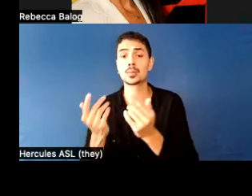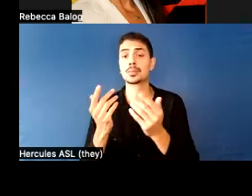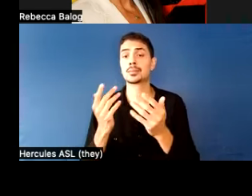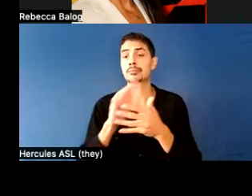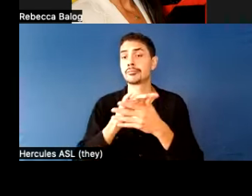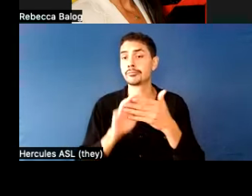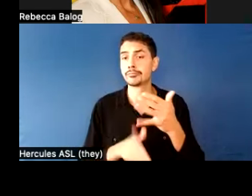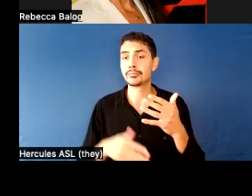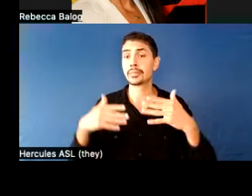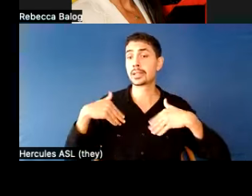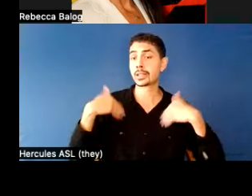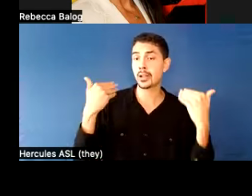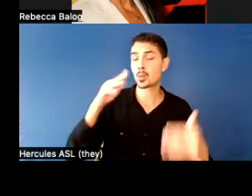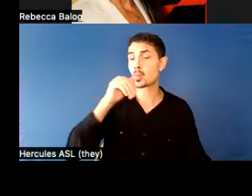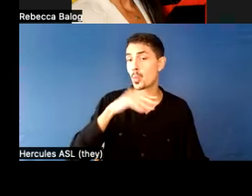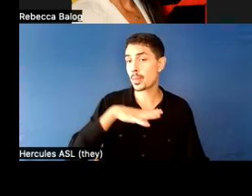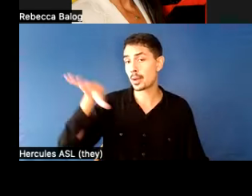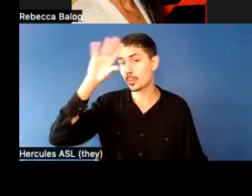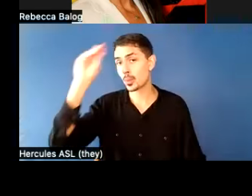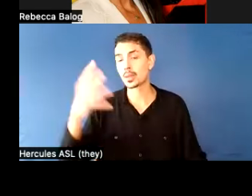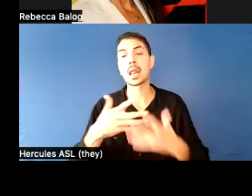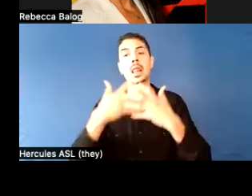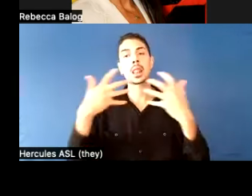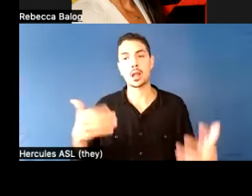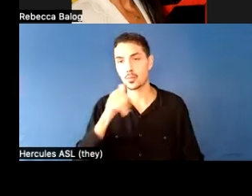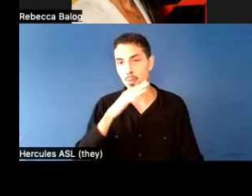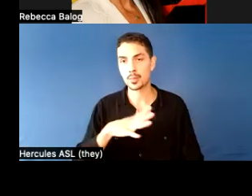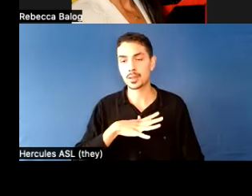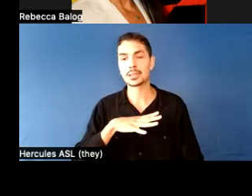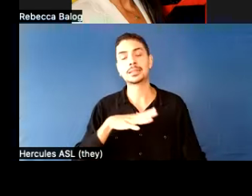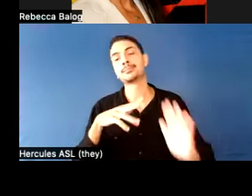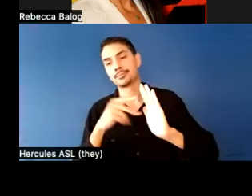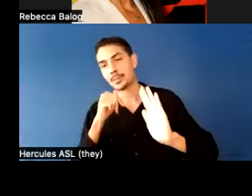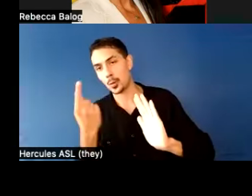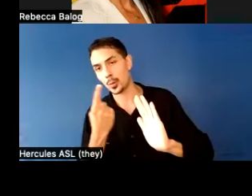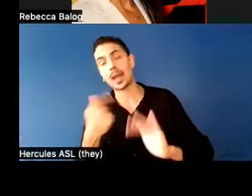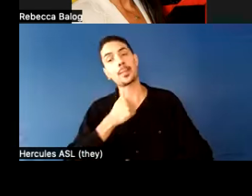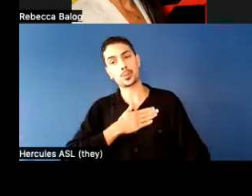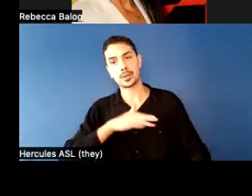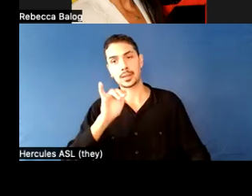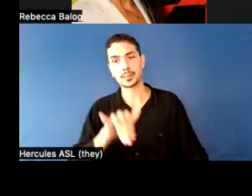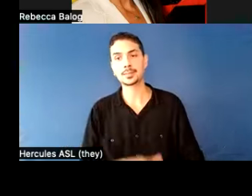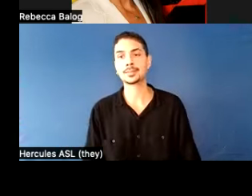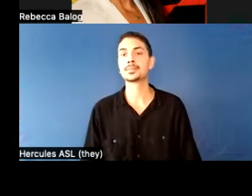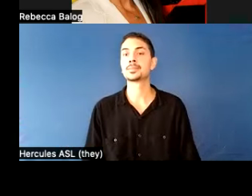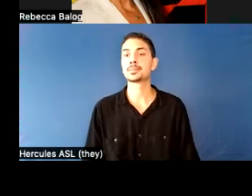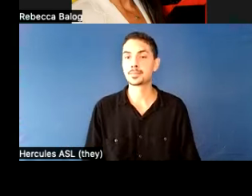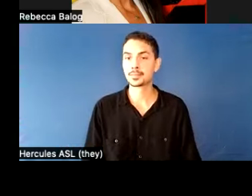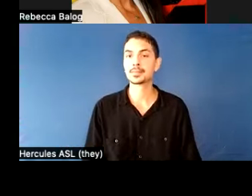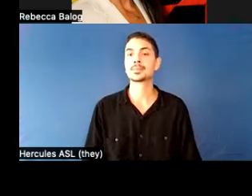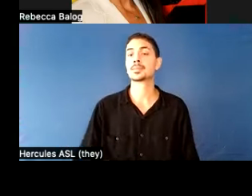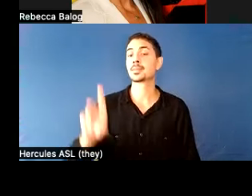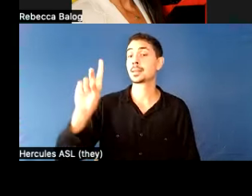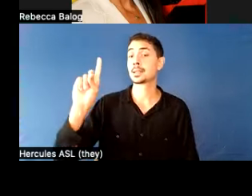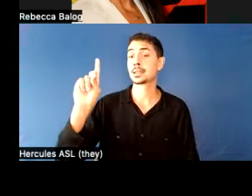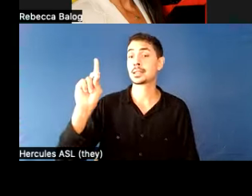Young women and boys, lots of women, although not always. I appreciate that. Disabled, Summer,